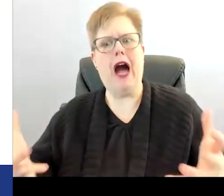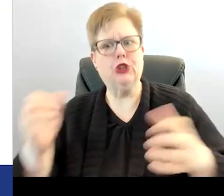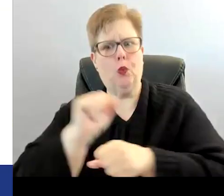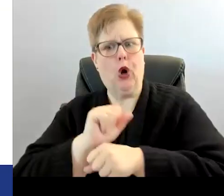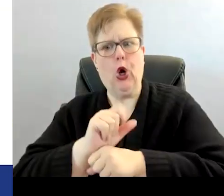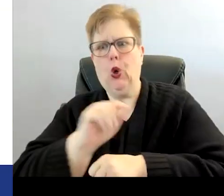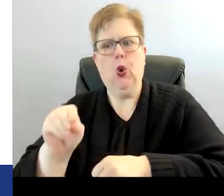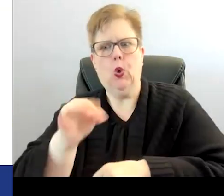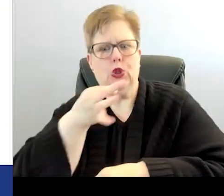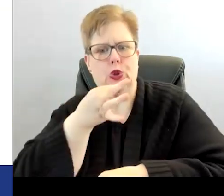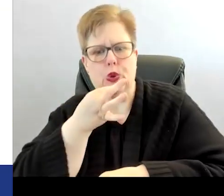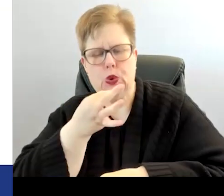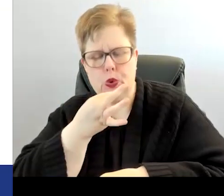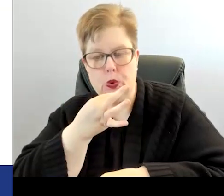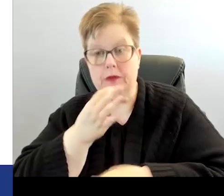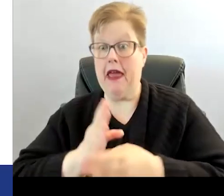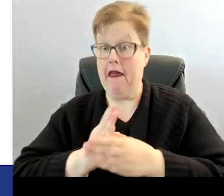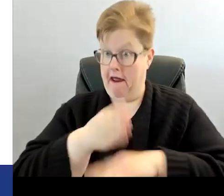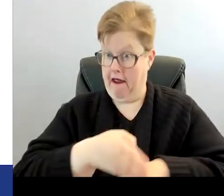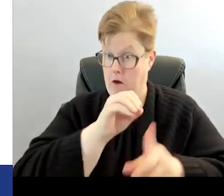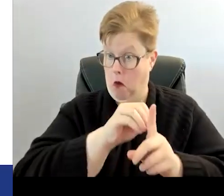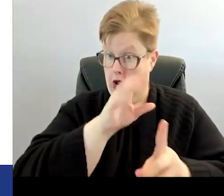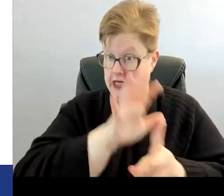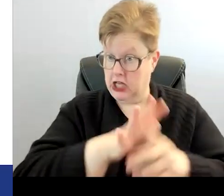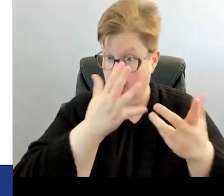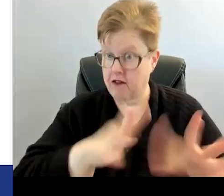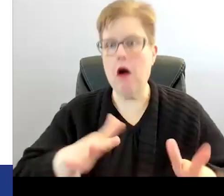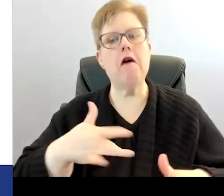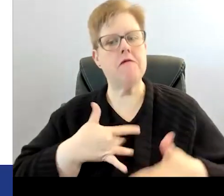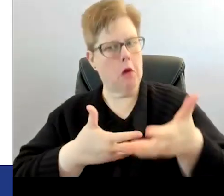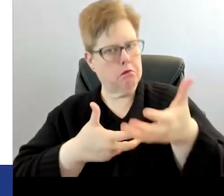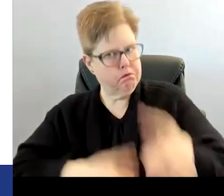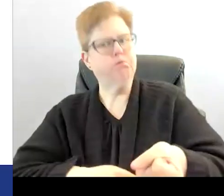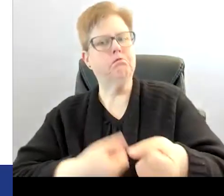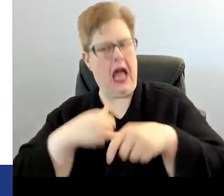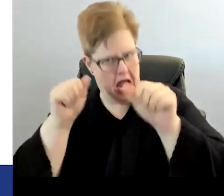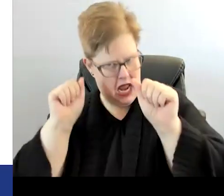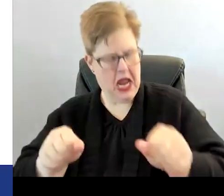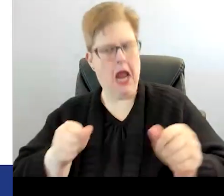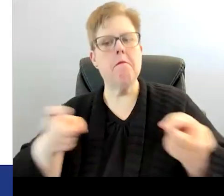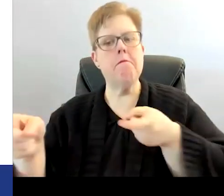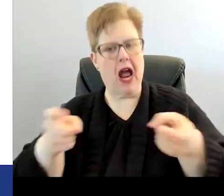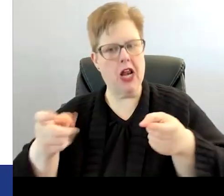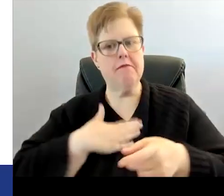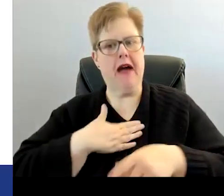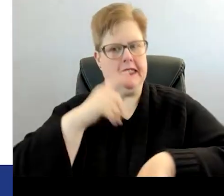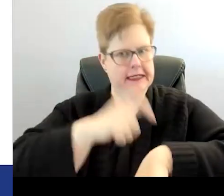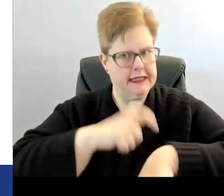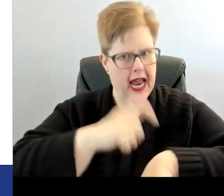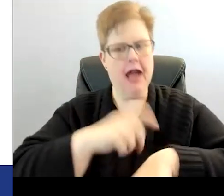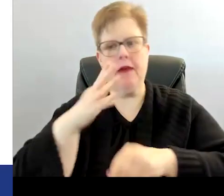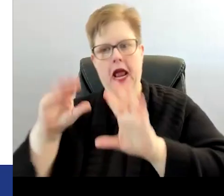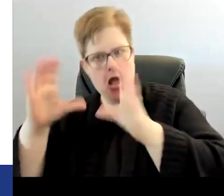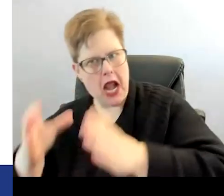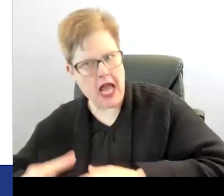soon. After this orientation, I feel confident that I can manage the course load and my time well, thanks to the